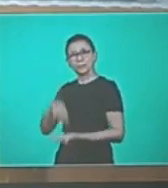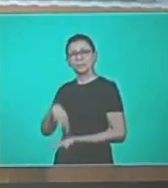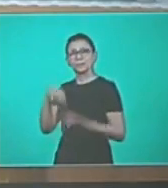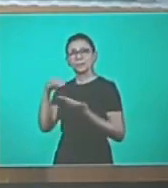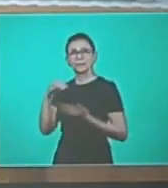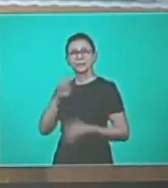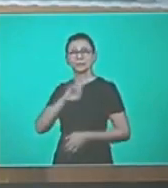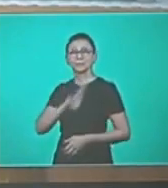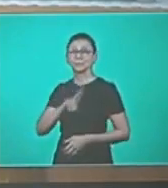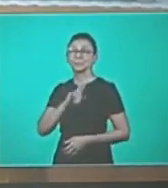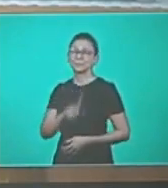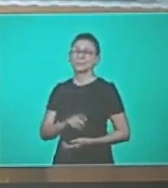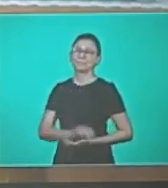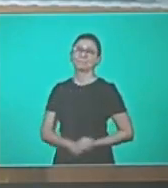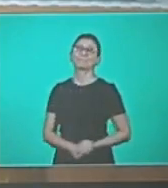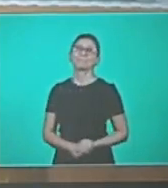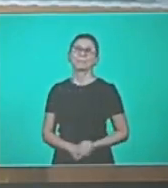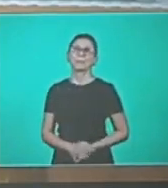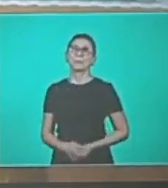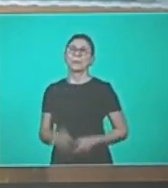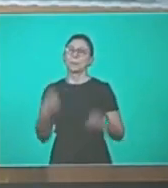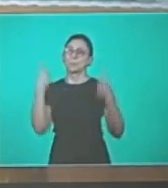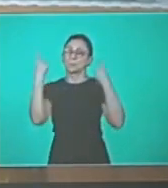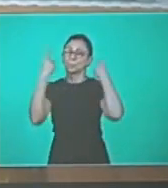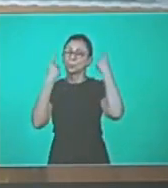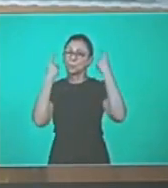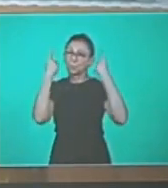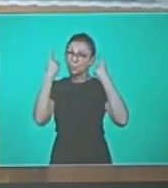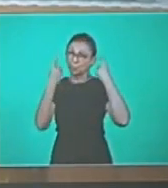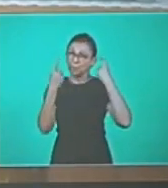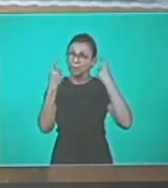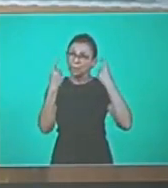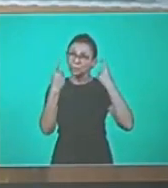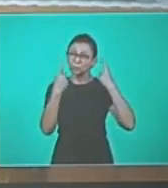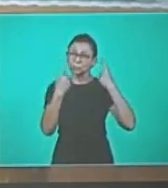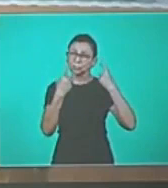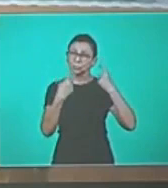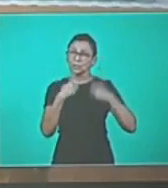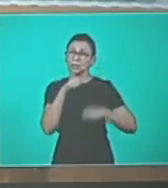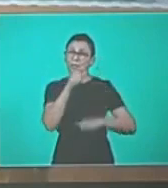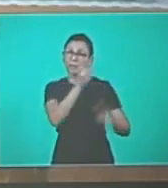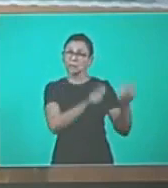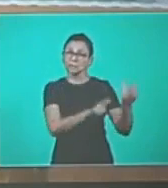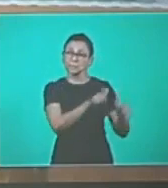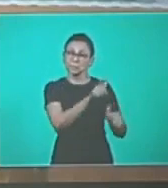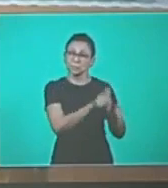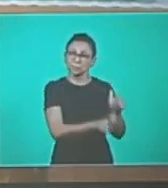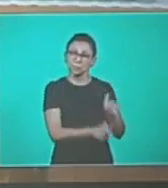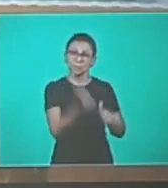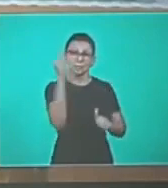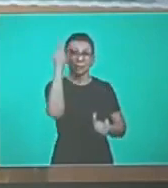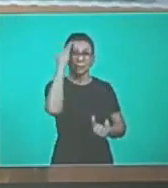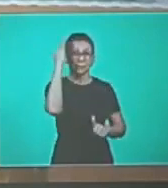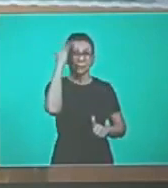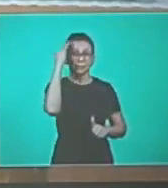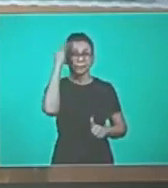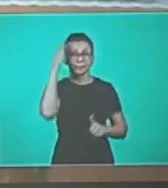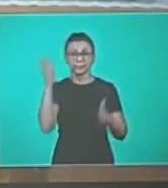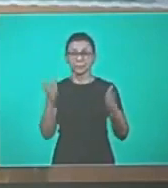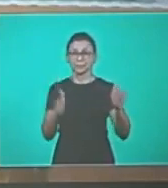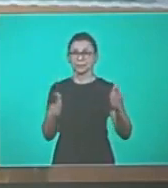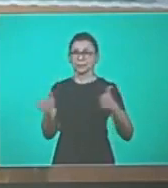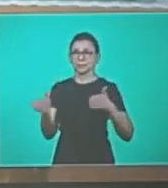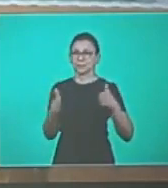to answer all the questioning of the world at this moment that we are